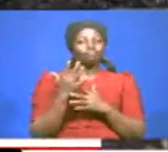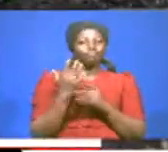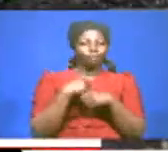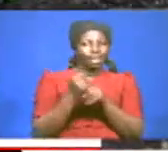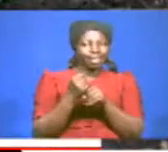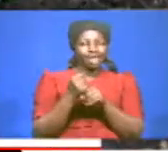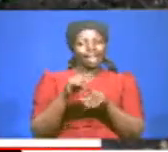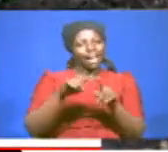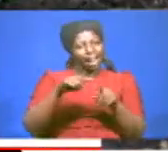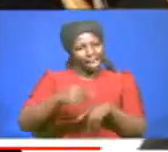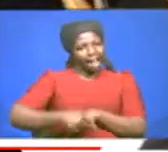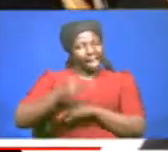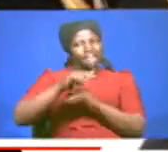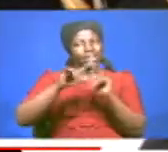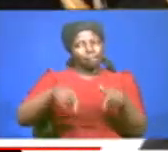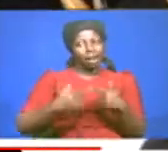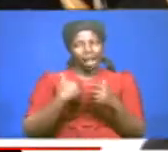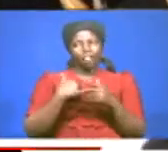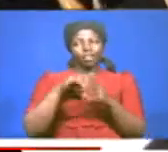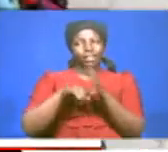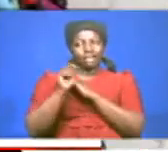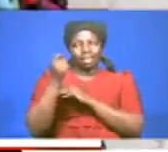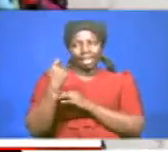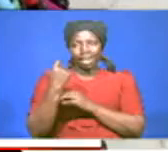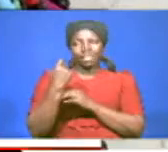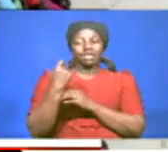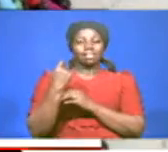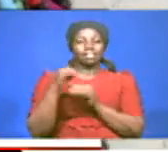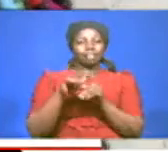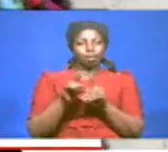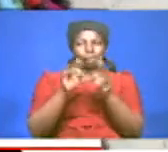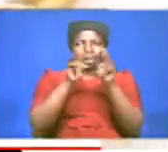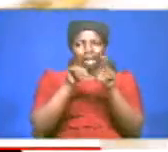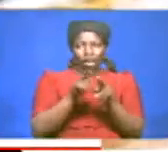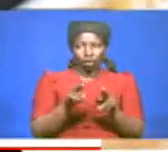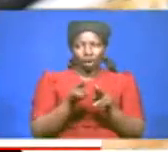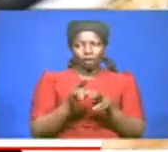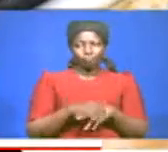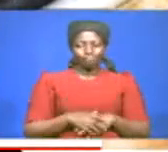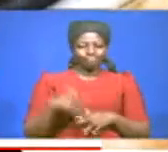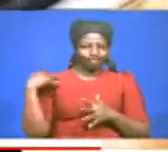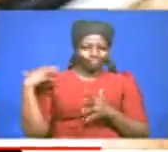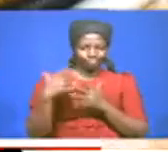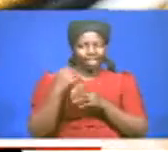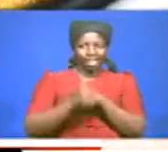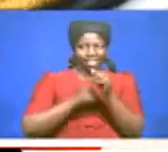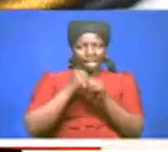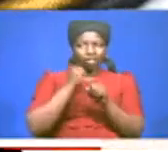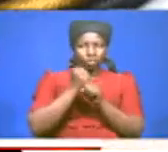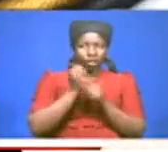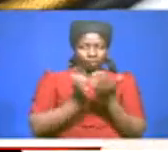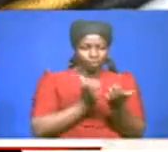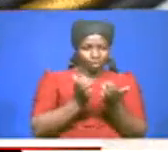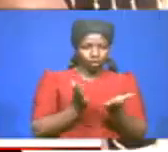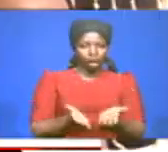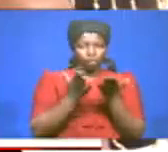feature internationally. Within the last 2 years, I've been doing a lot of entrepreneurship programs just to basically improve my